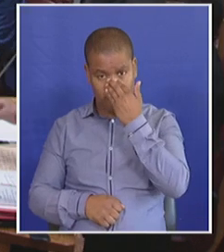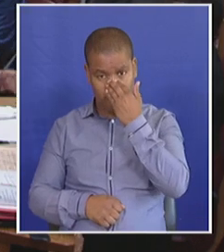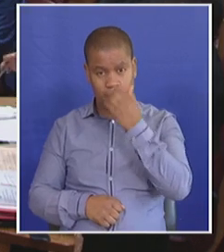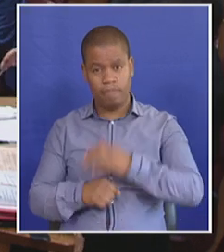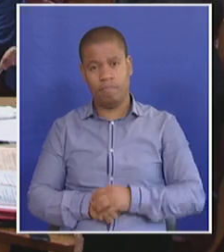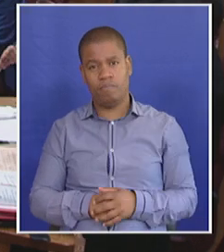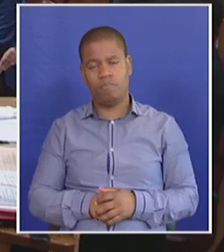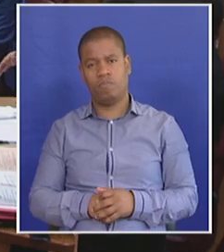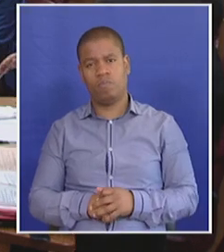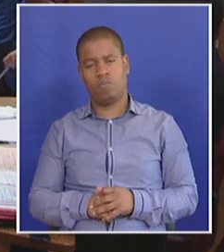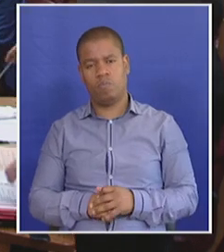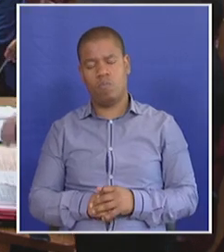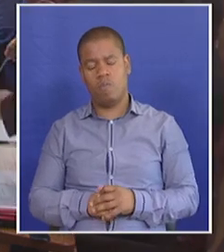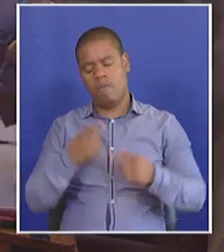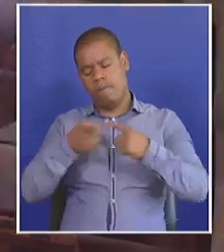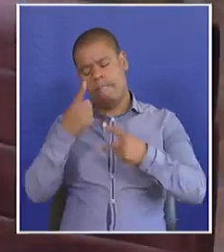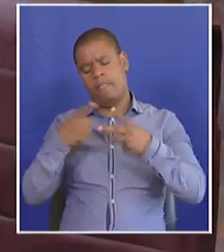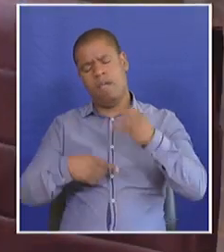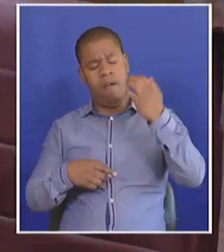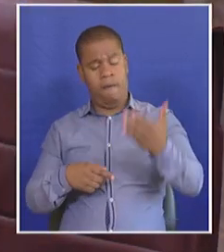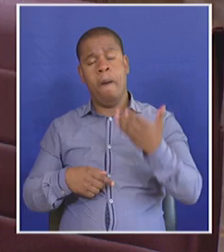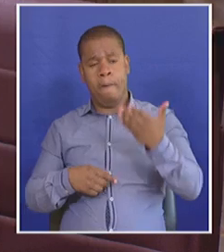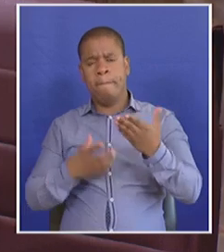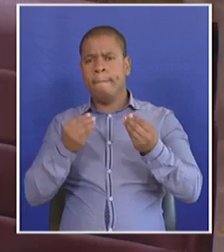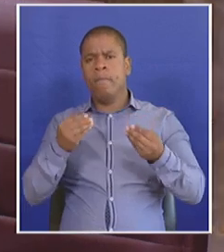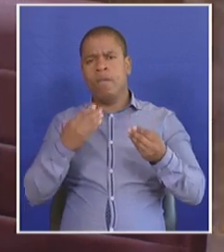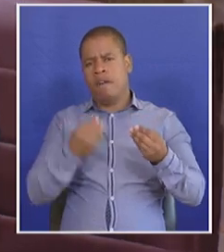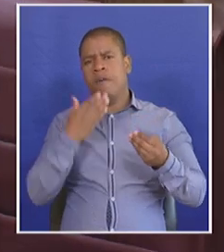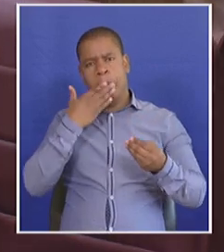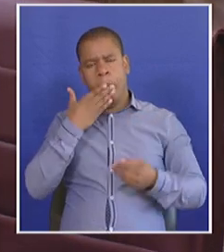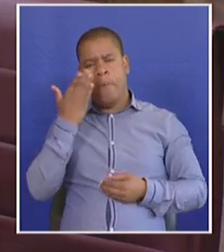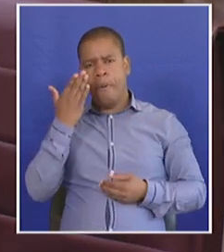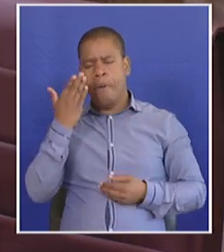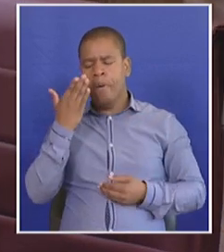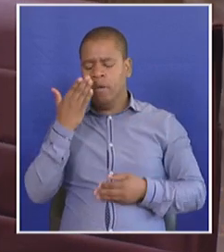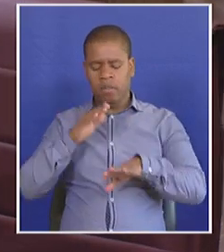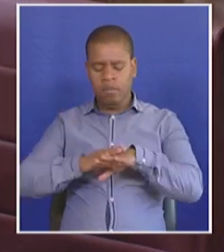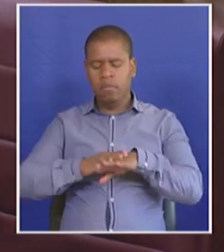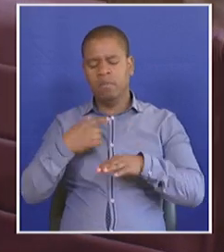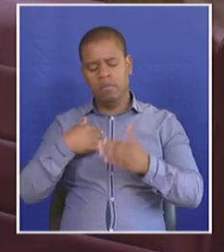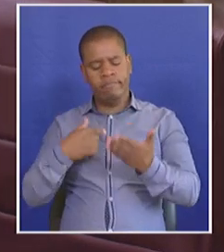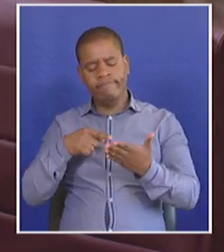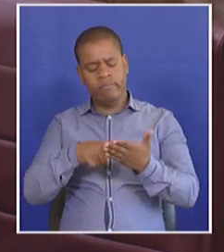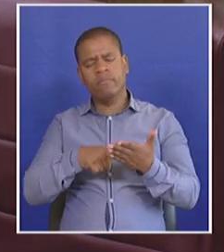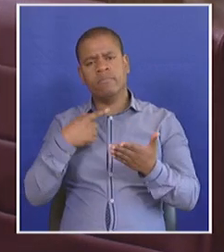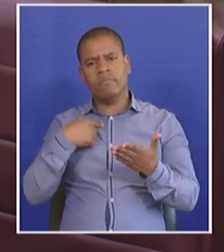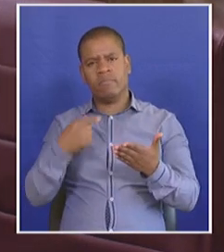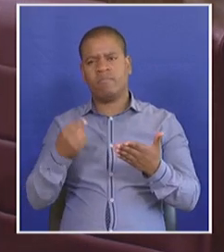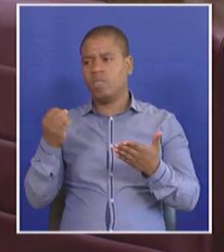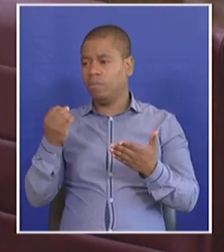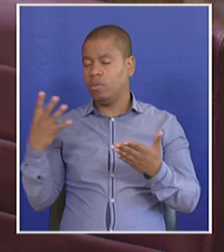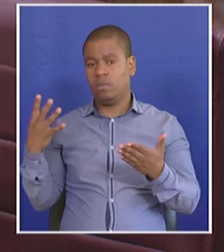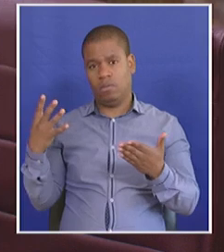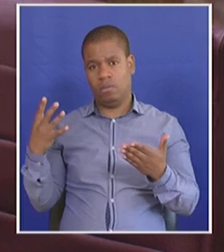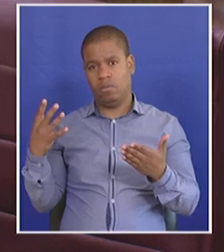And I don't have all the statistics, but no, we'll just try. I mean, the statistics that I would have liked is that the majority